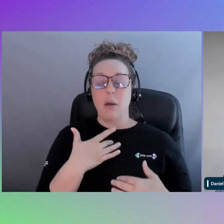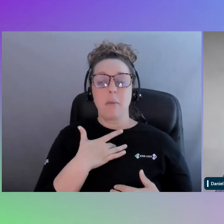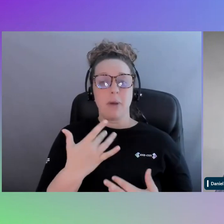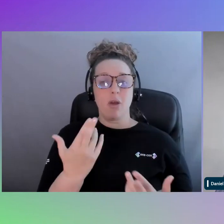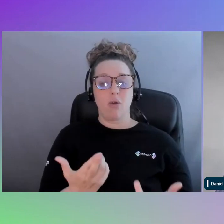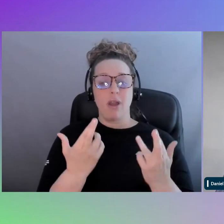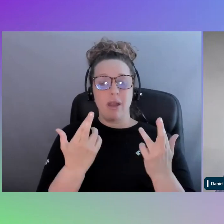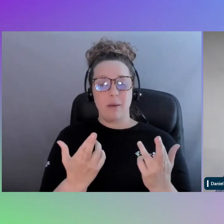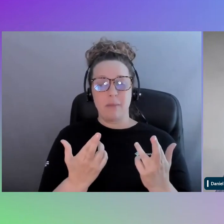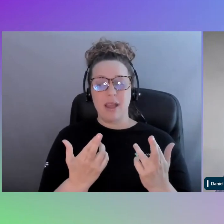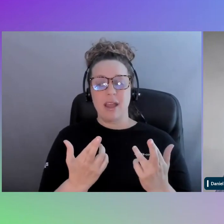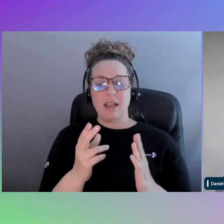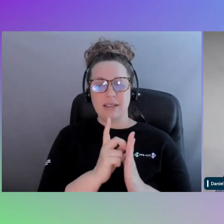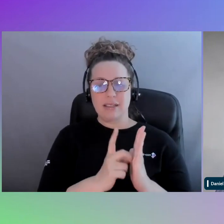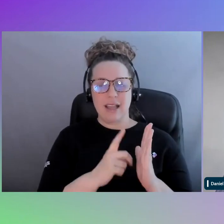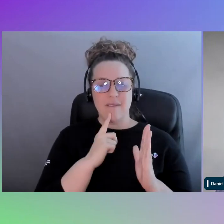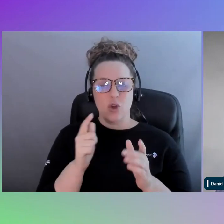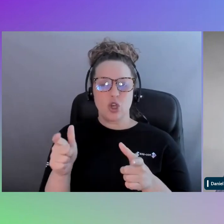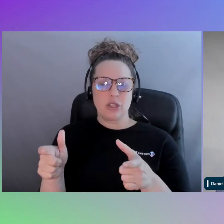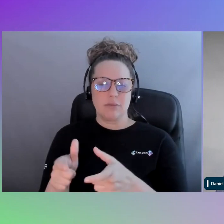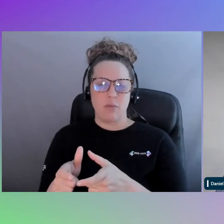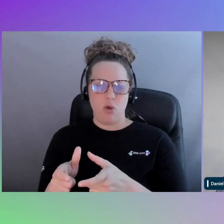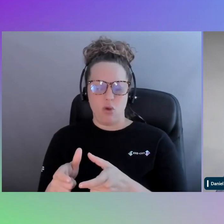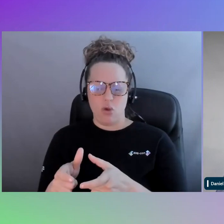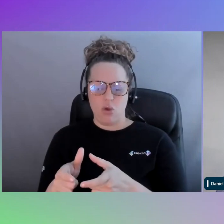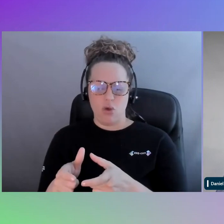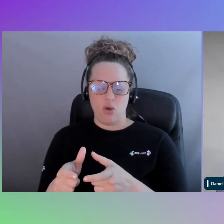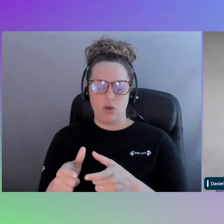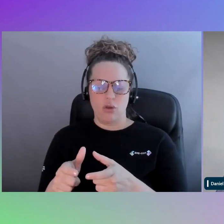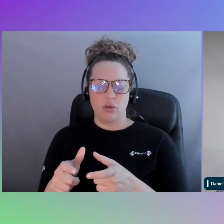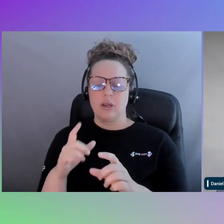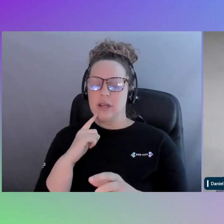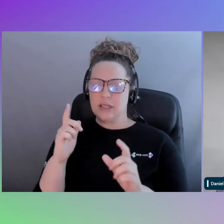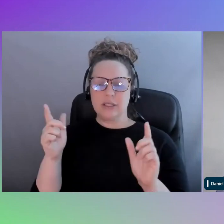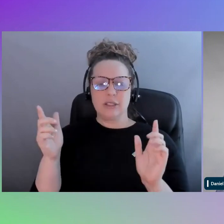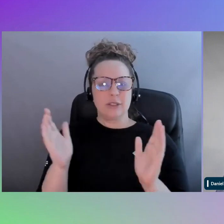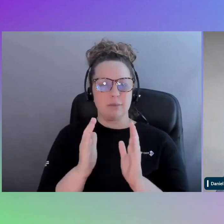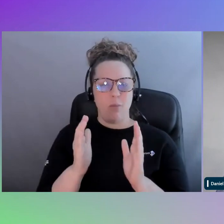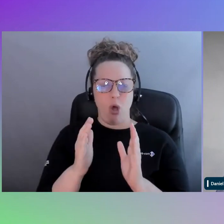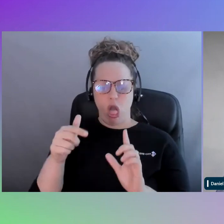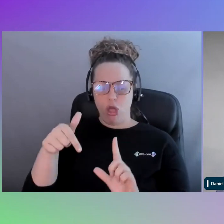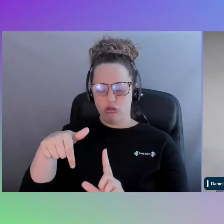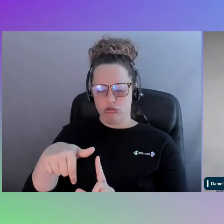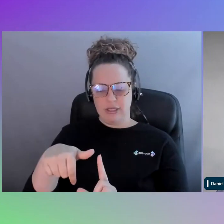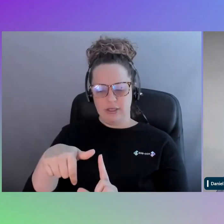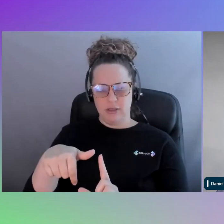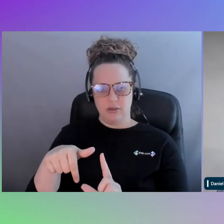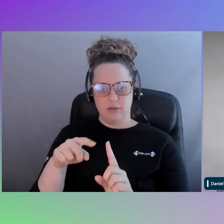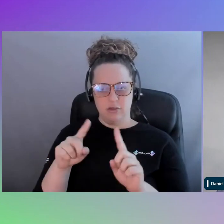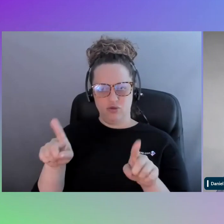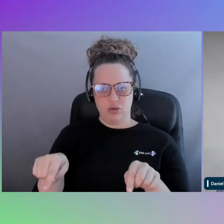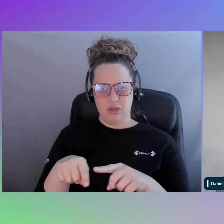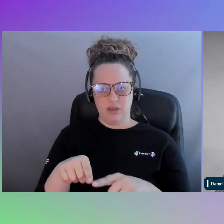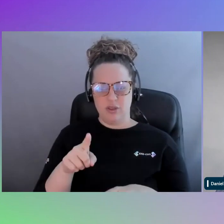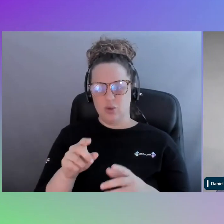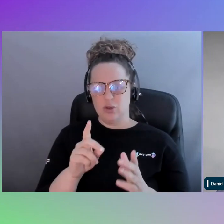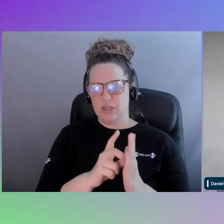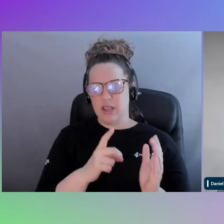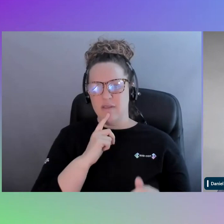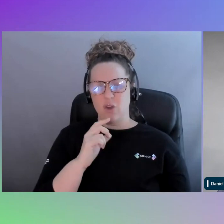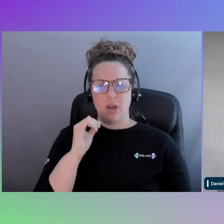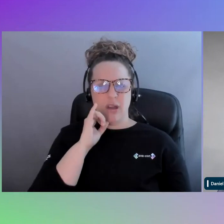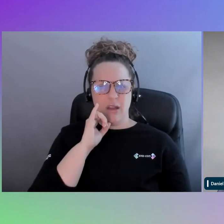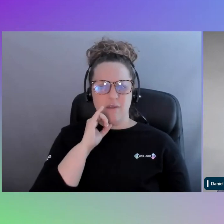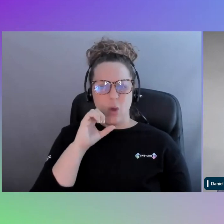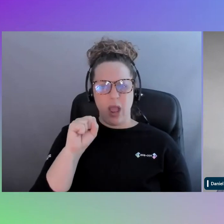is design for a small screen size. In the case of iOS, you could design for an iPhone SE. That's probably